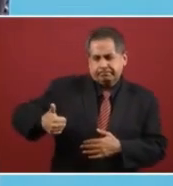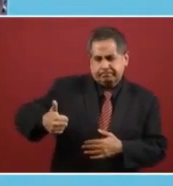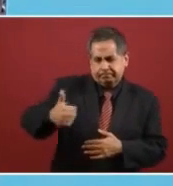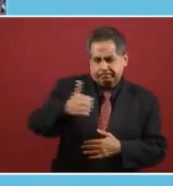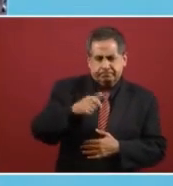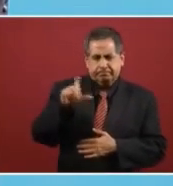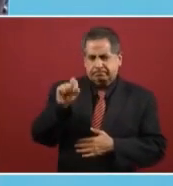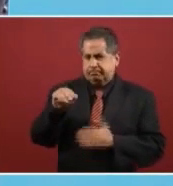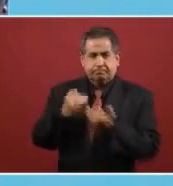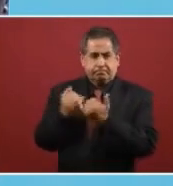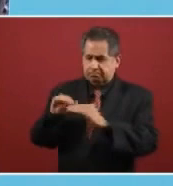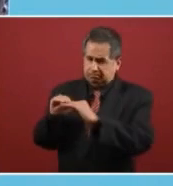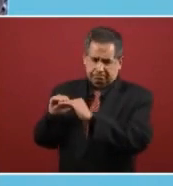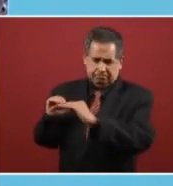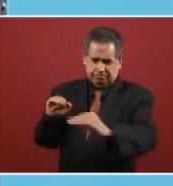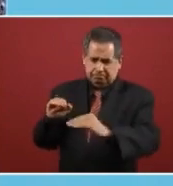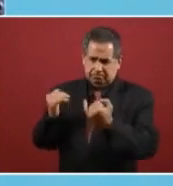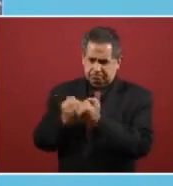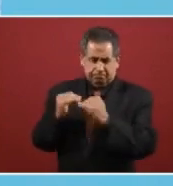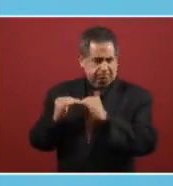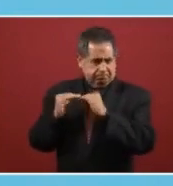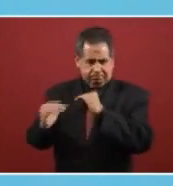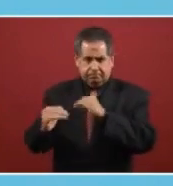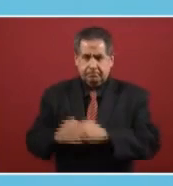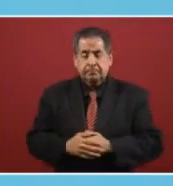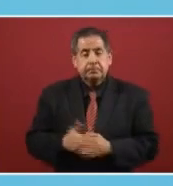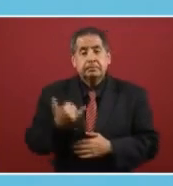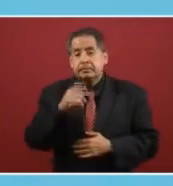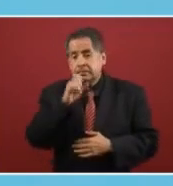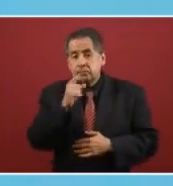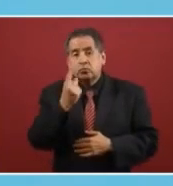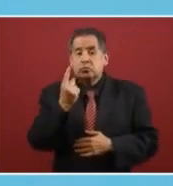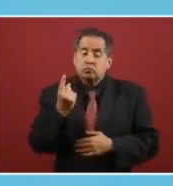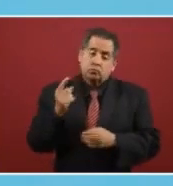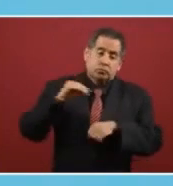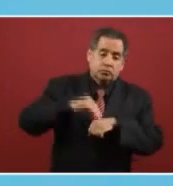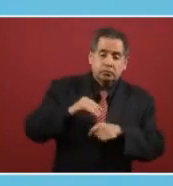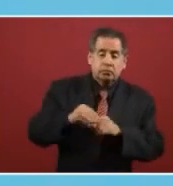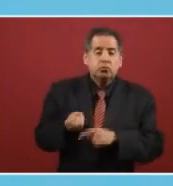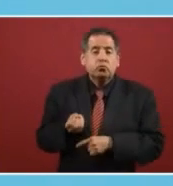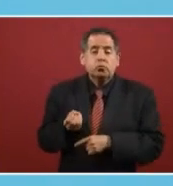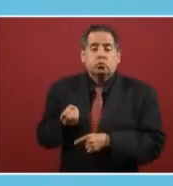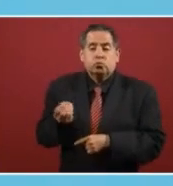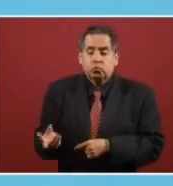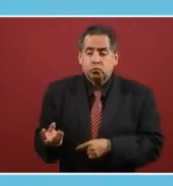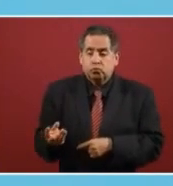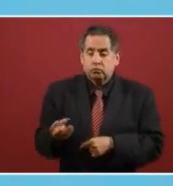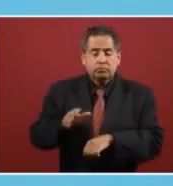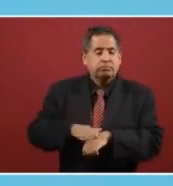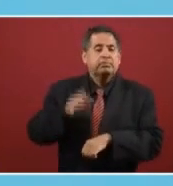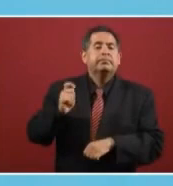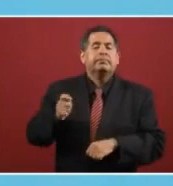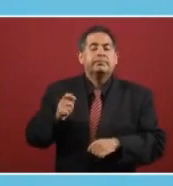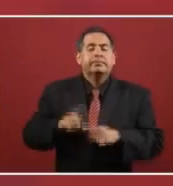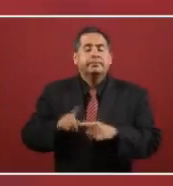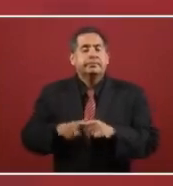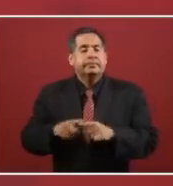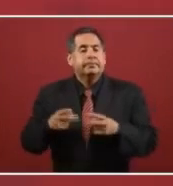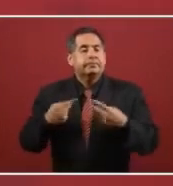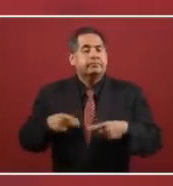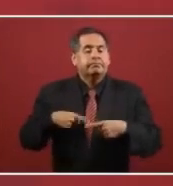for each one, even, and we're going to be giving an additional stimulus